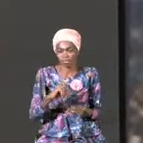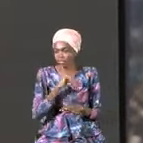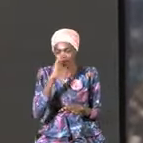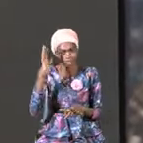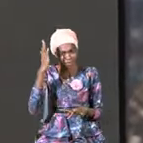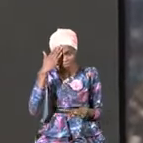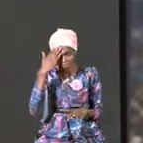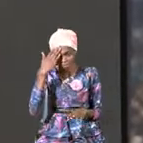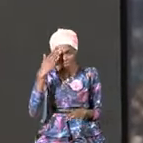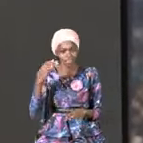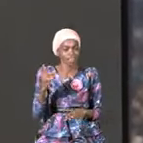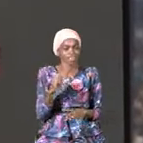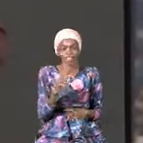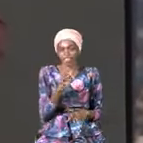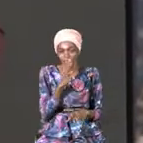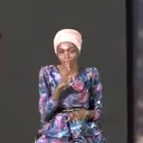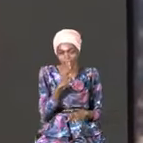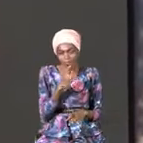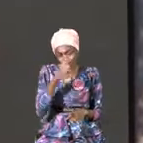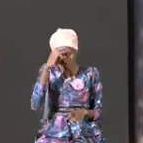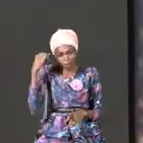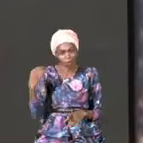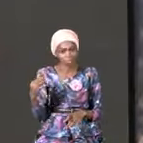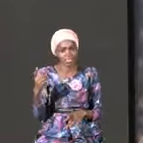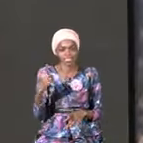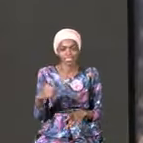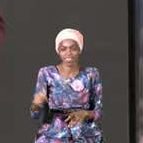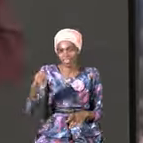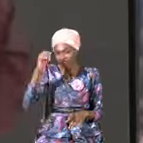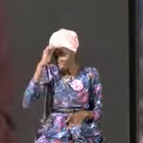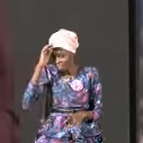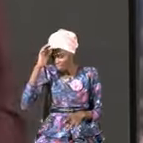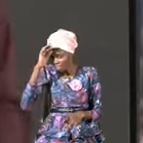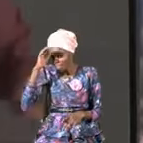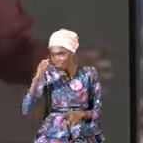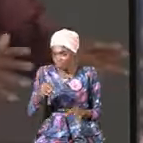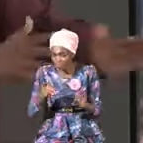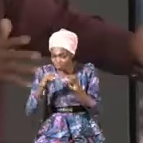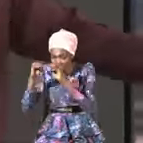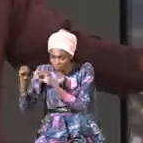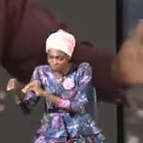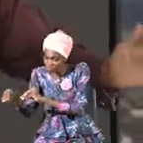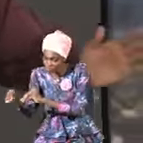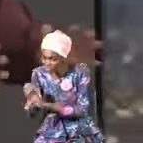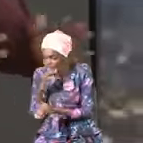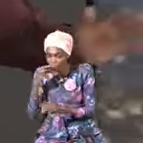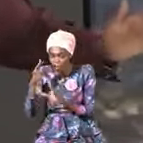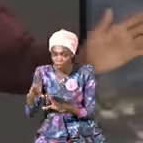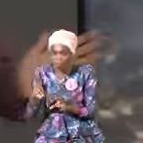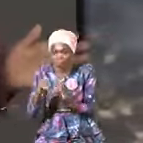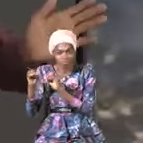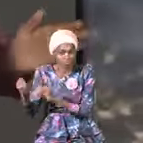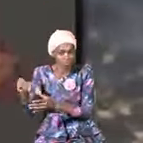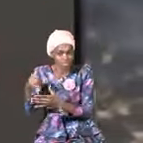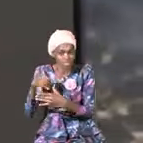that egg of the eaglet from the farm, isolated, and put it in the midst of